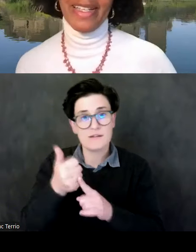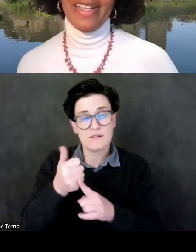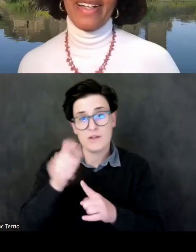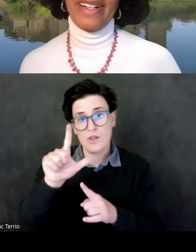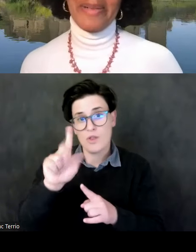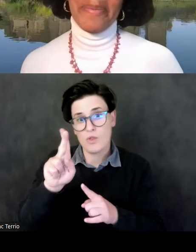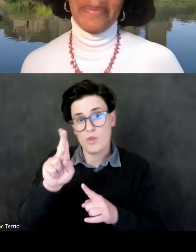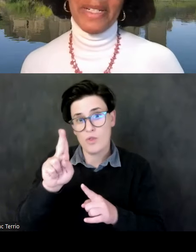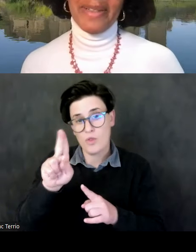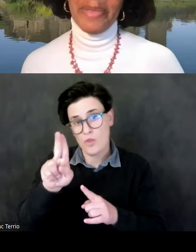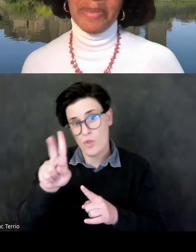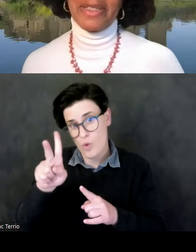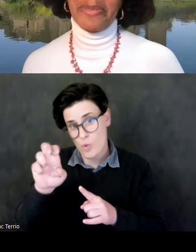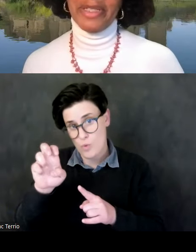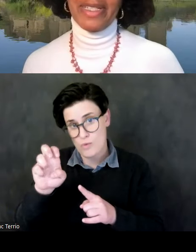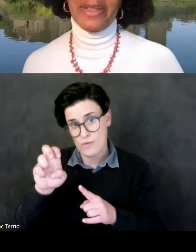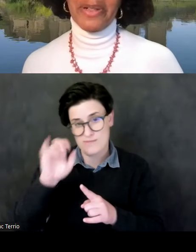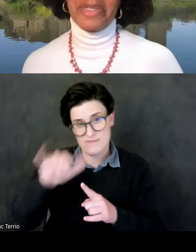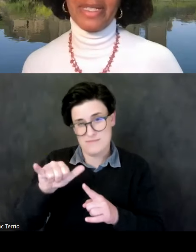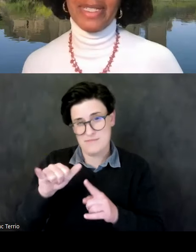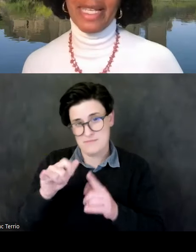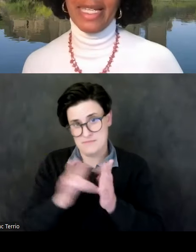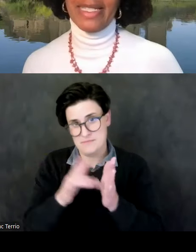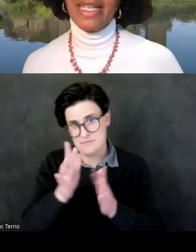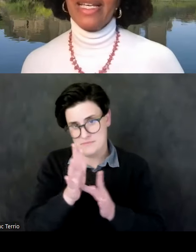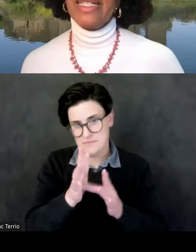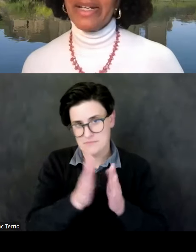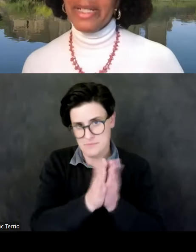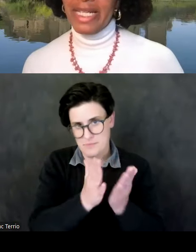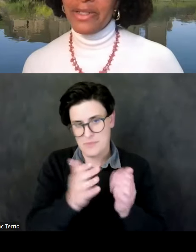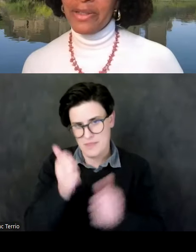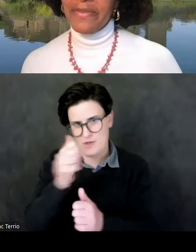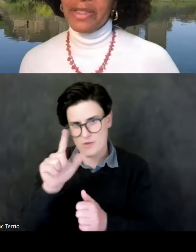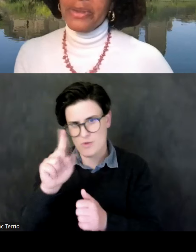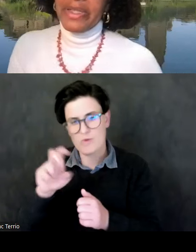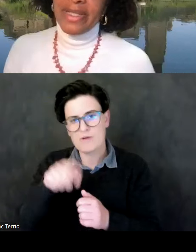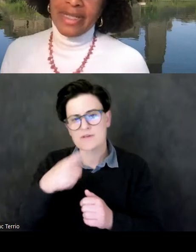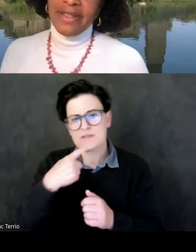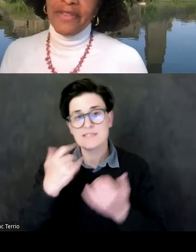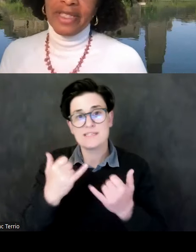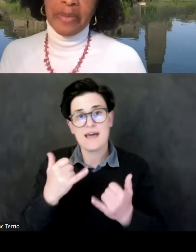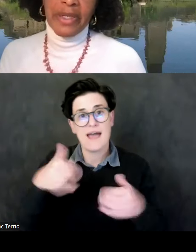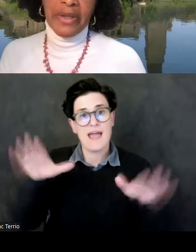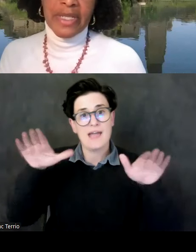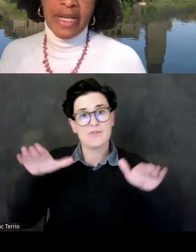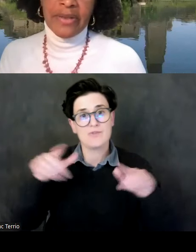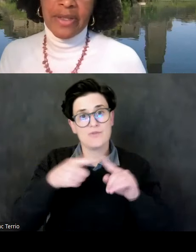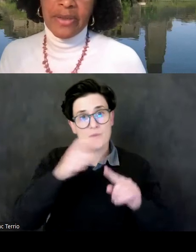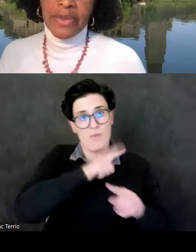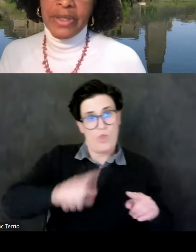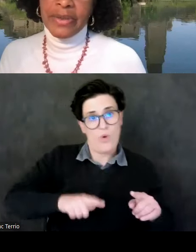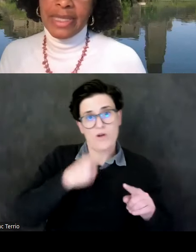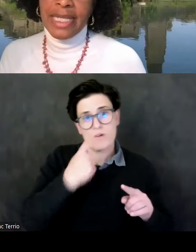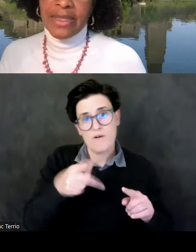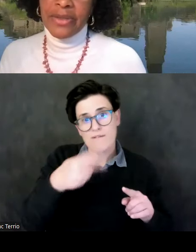this biblical book is attributed, says, Now an angel of the Lord said to Philip, Go south